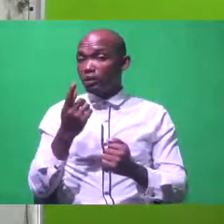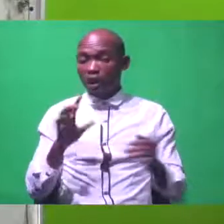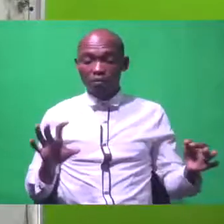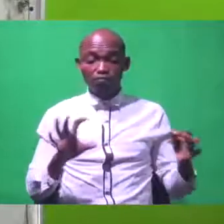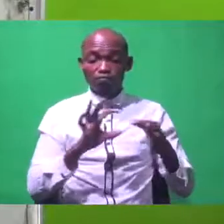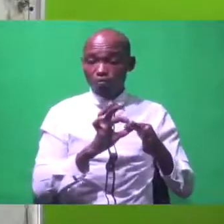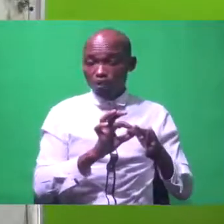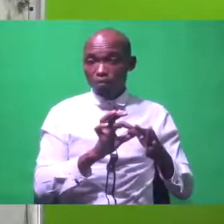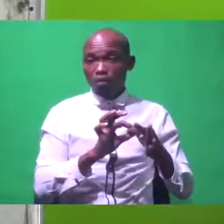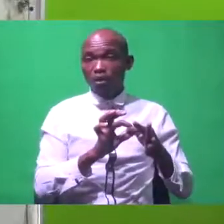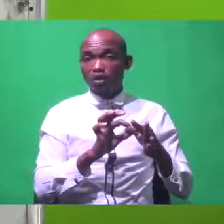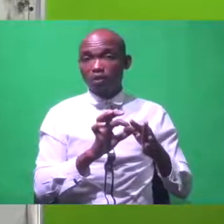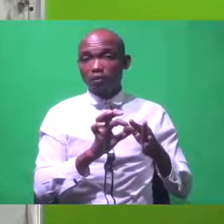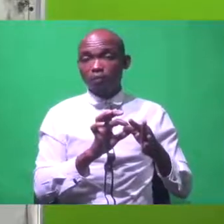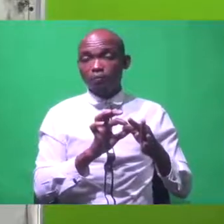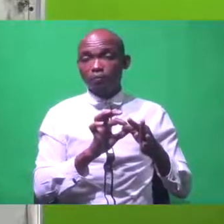combination